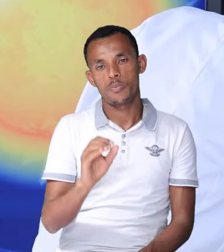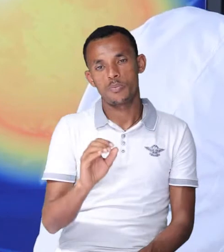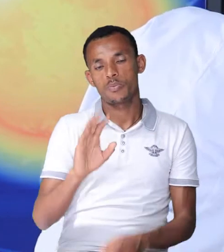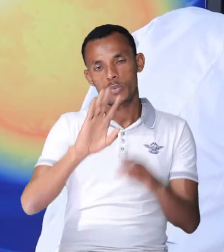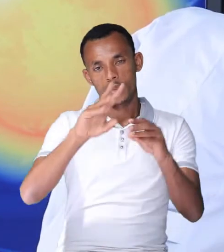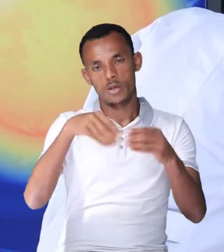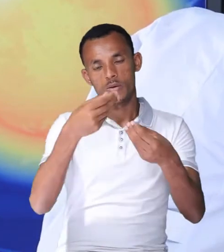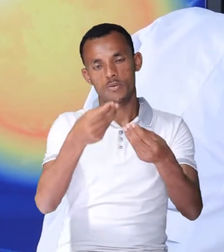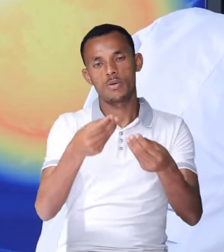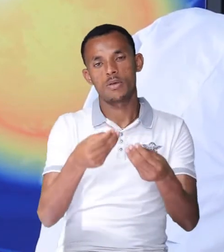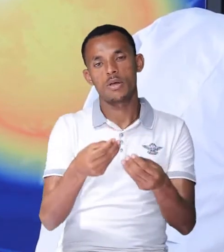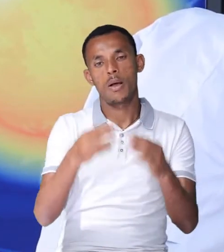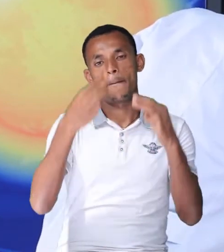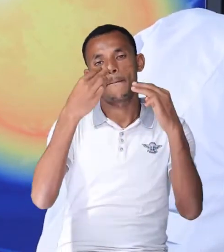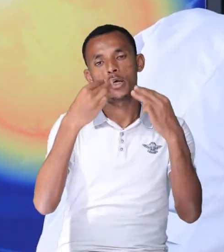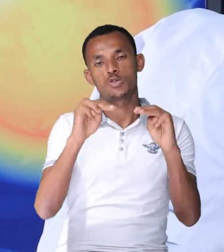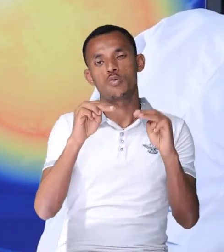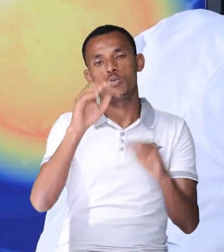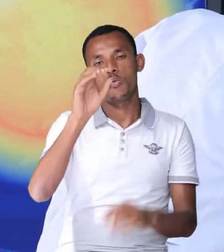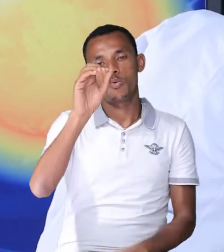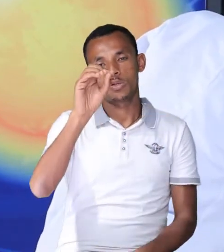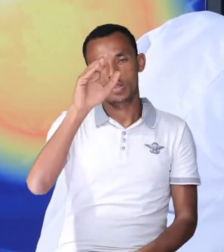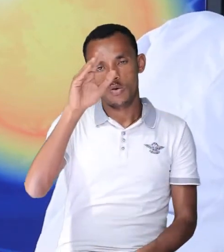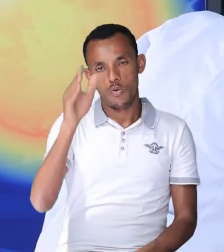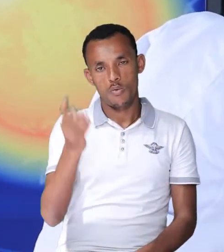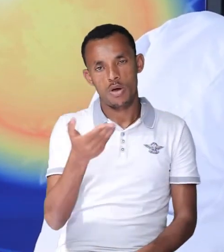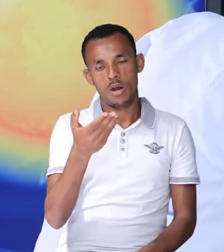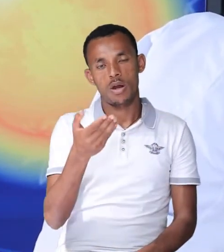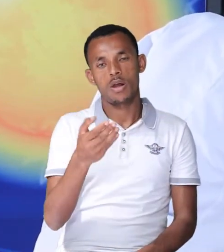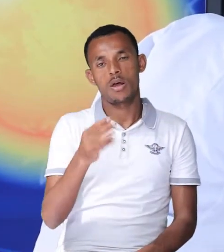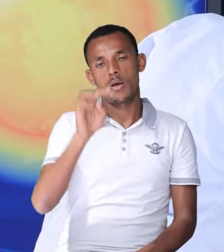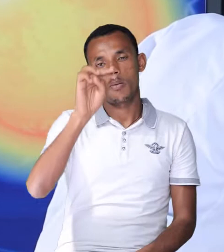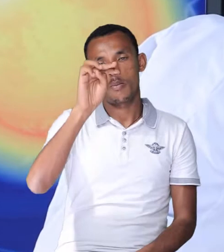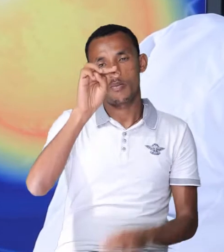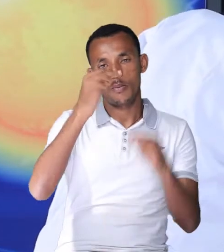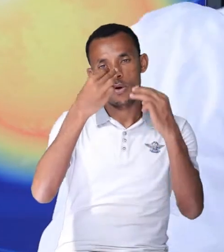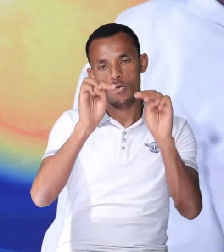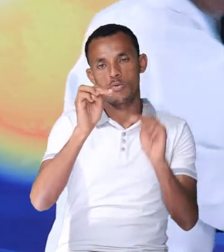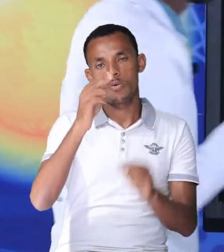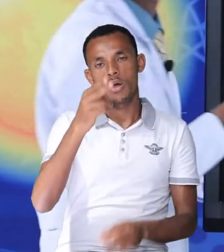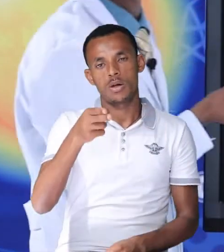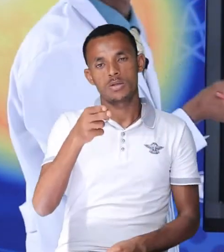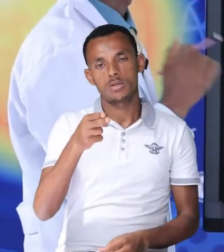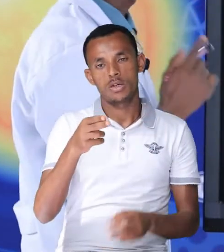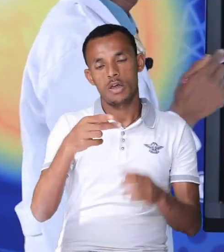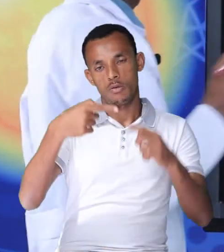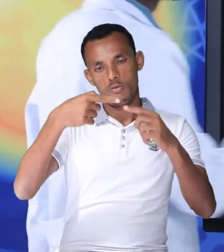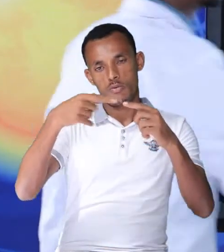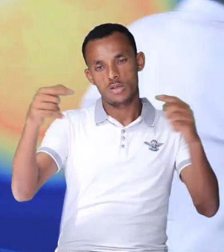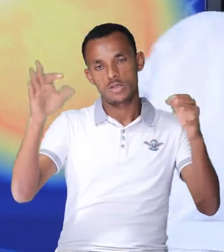gives us mass of oxygen over mass of hydrogen. Inverse relation,